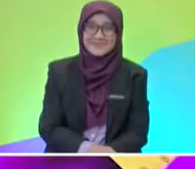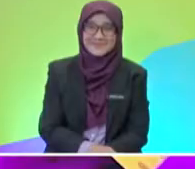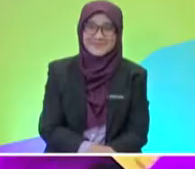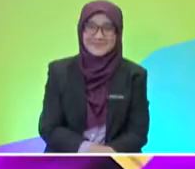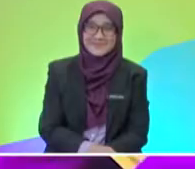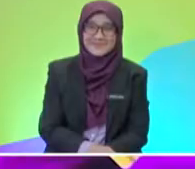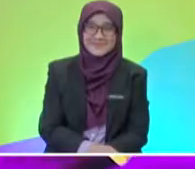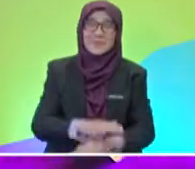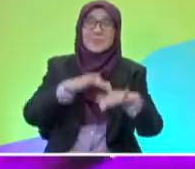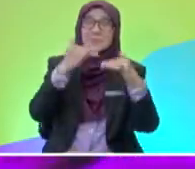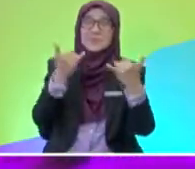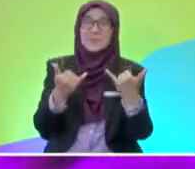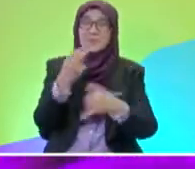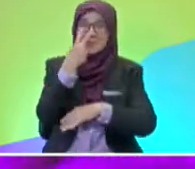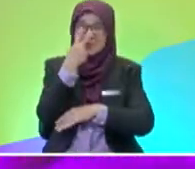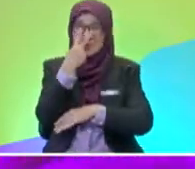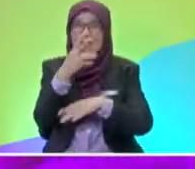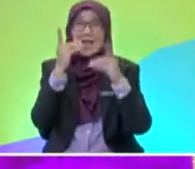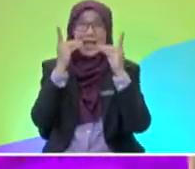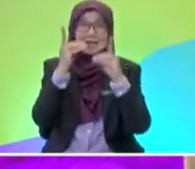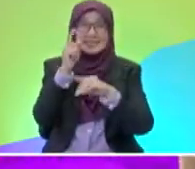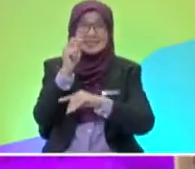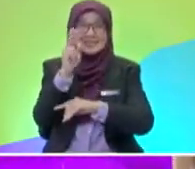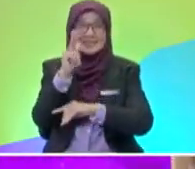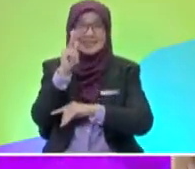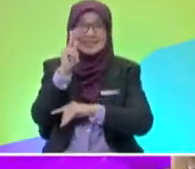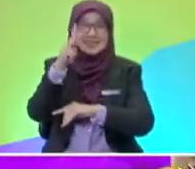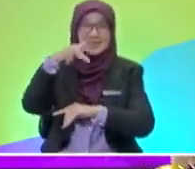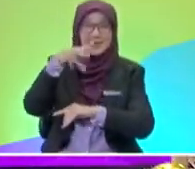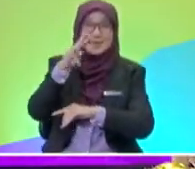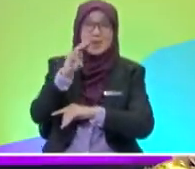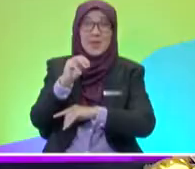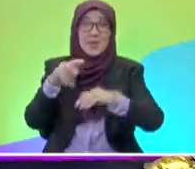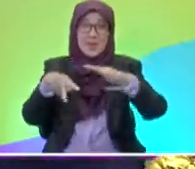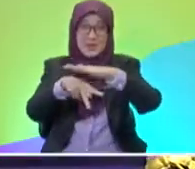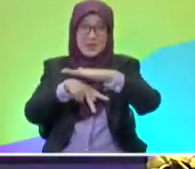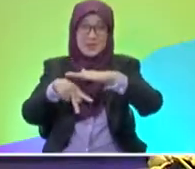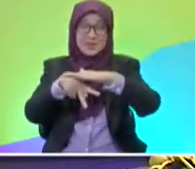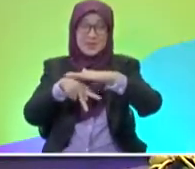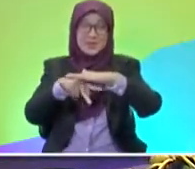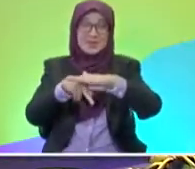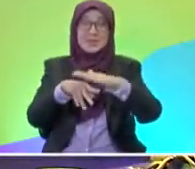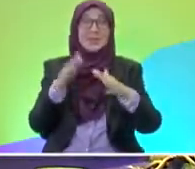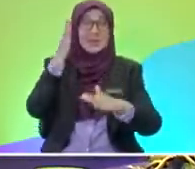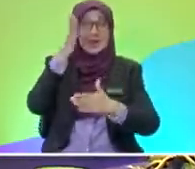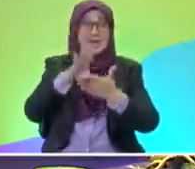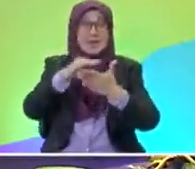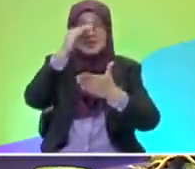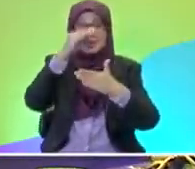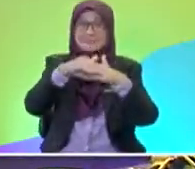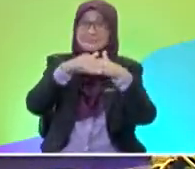Ha! And now you are watching DidikTV KPM in the slot of preschool, and of course we are learning English together.